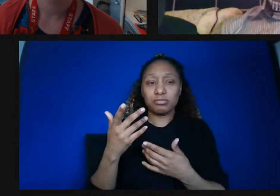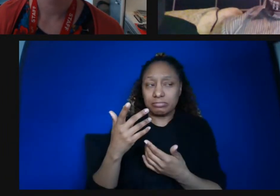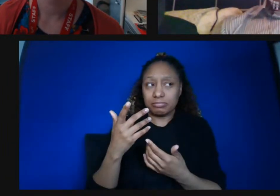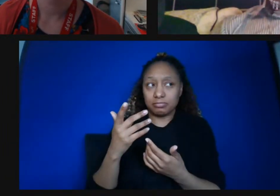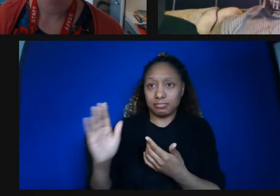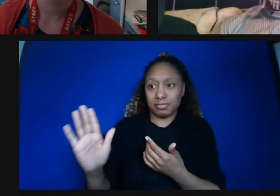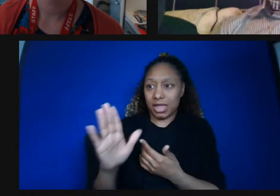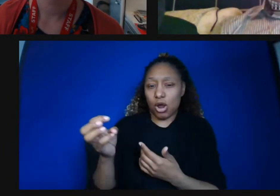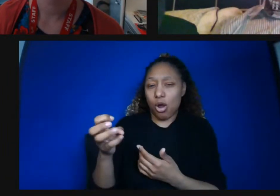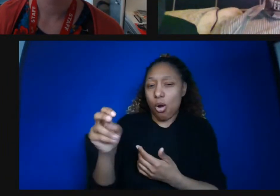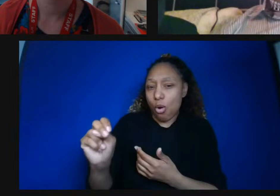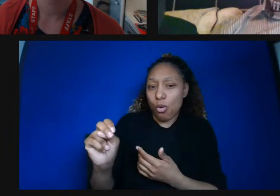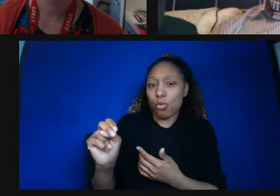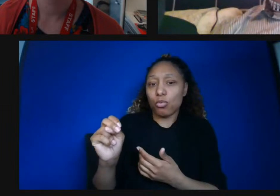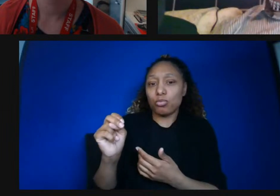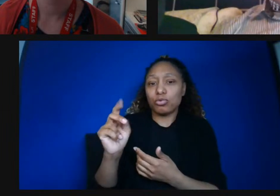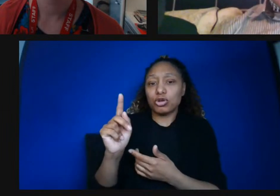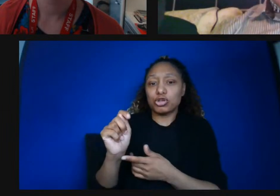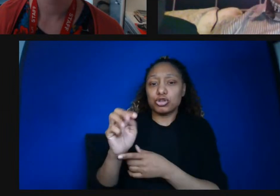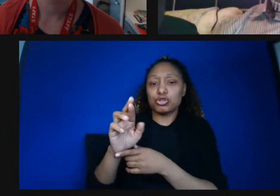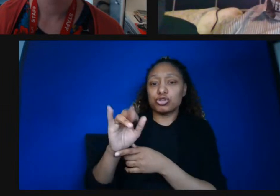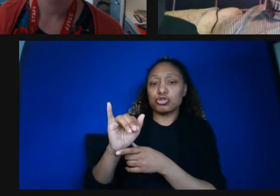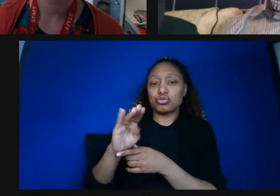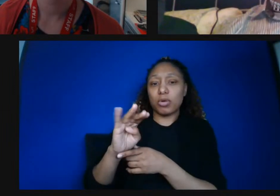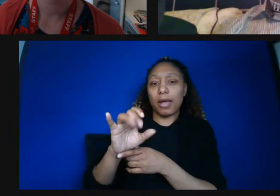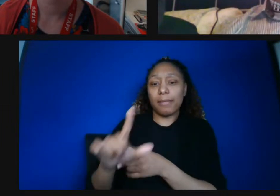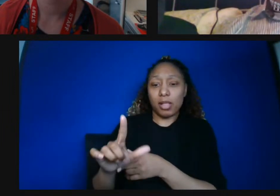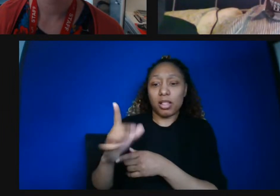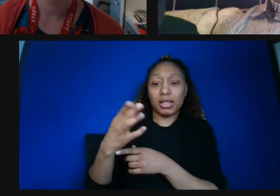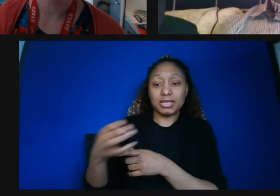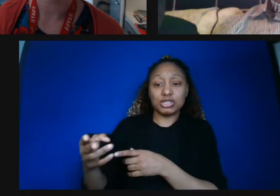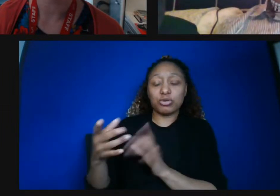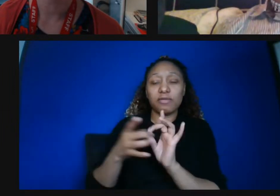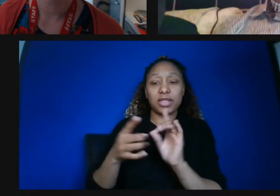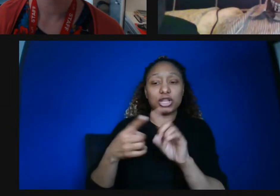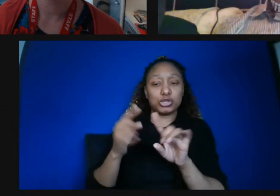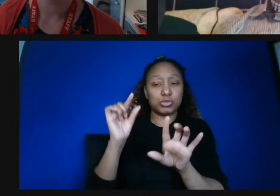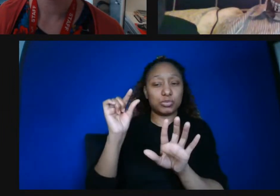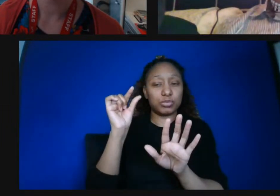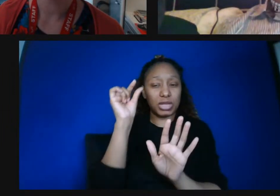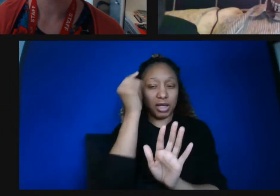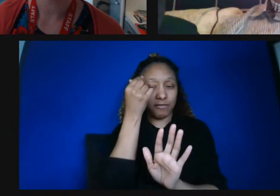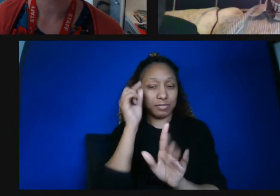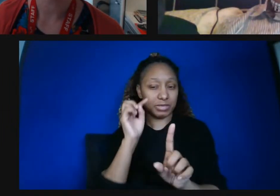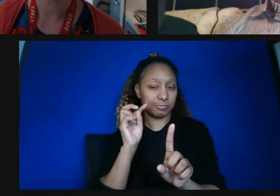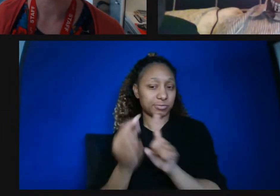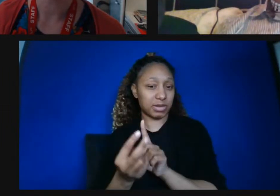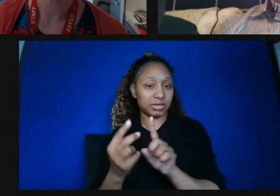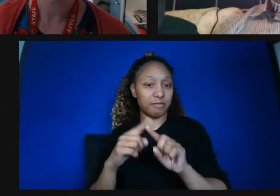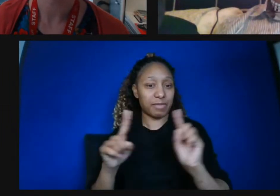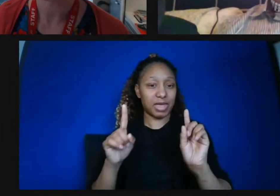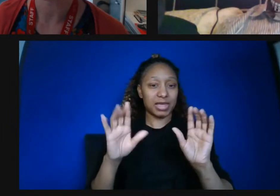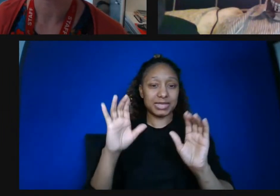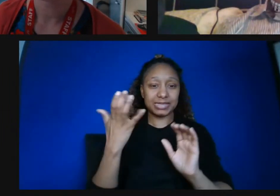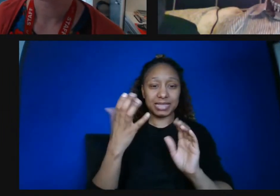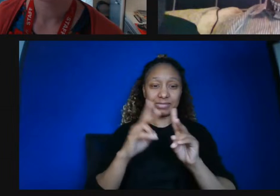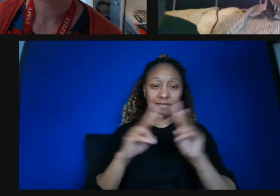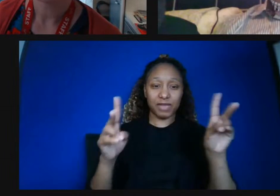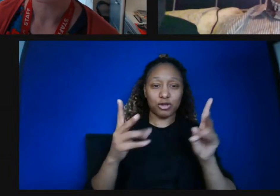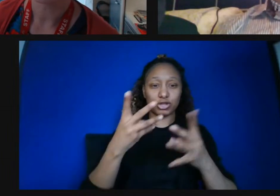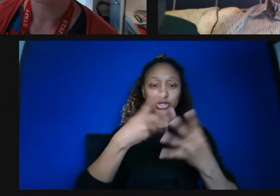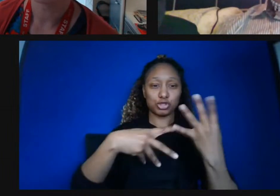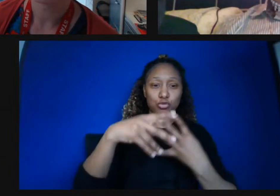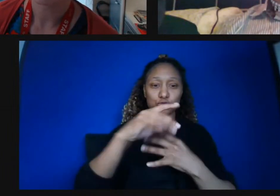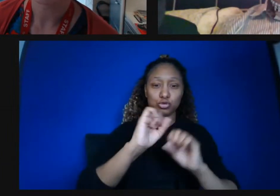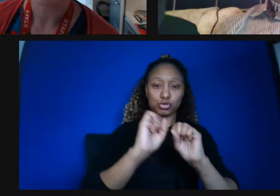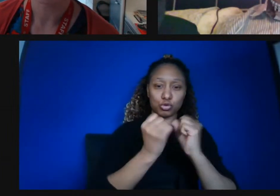anyone's, tribal status based on a government standing. Seems like a really socio-political issue. It